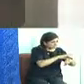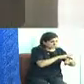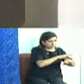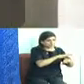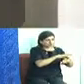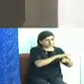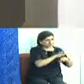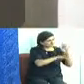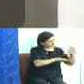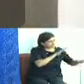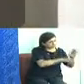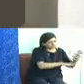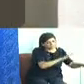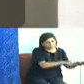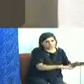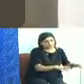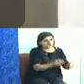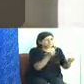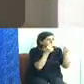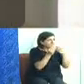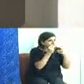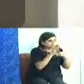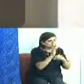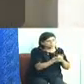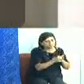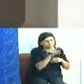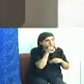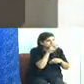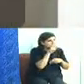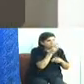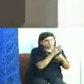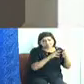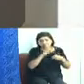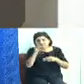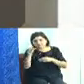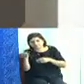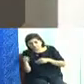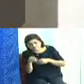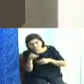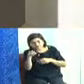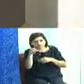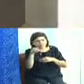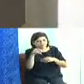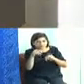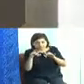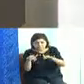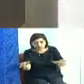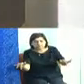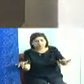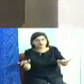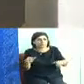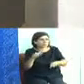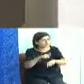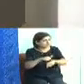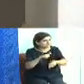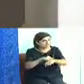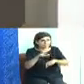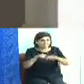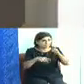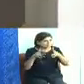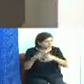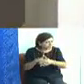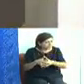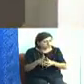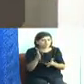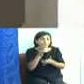either trampled or are eaten by birds. Some of them fall on rocky ground where they just can't penetrate and take root.